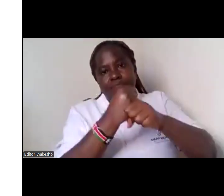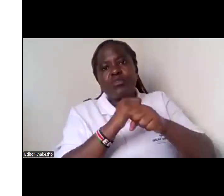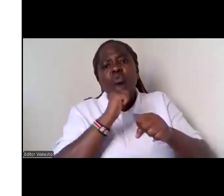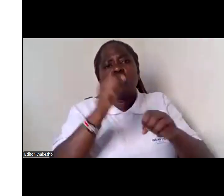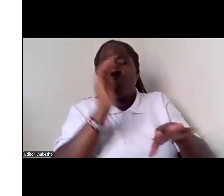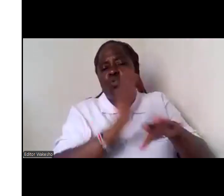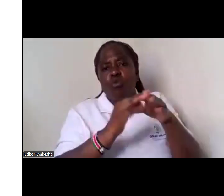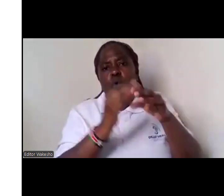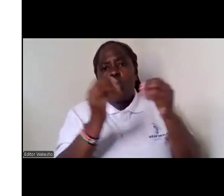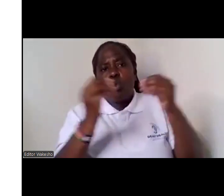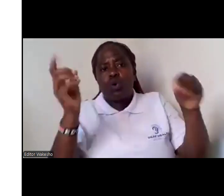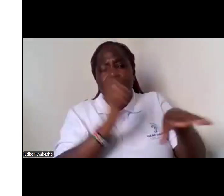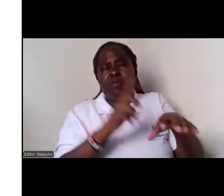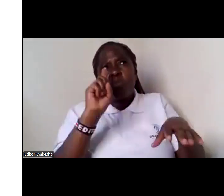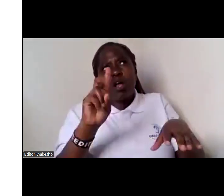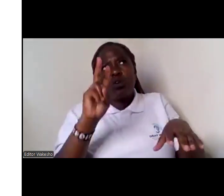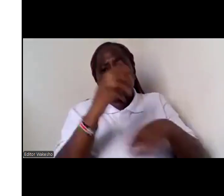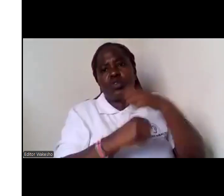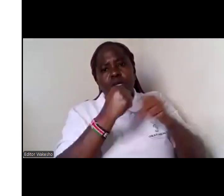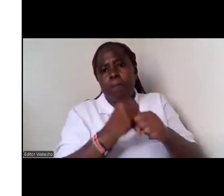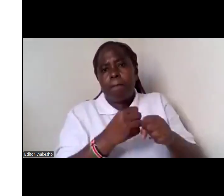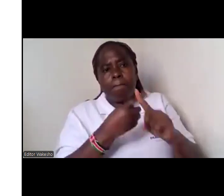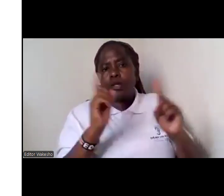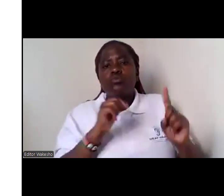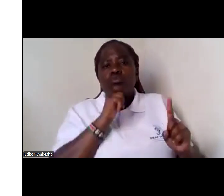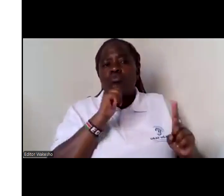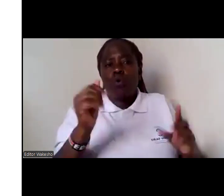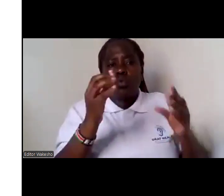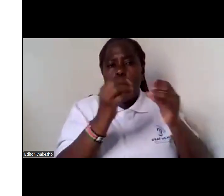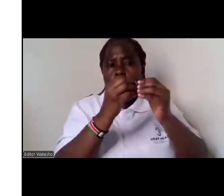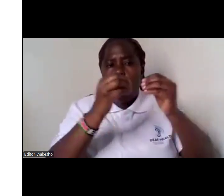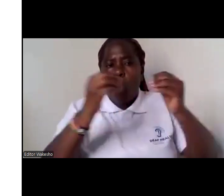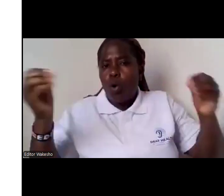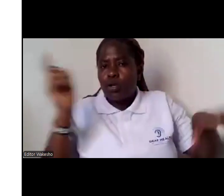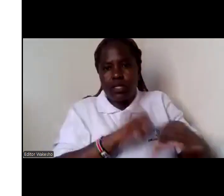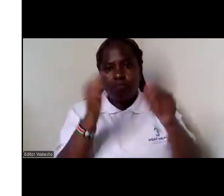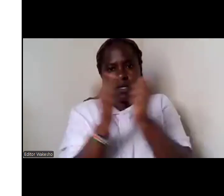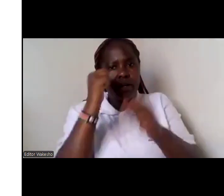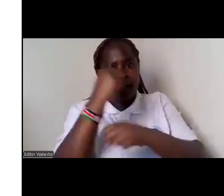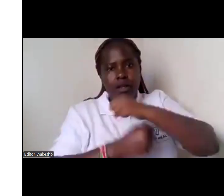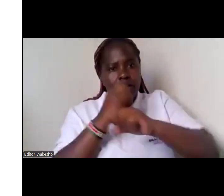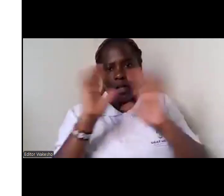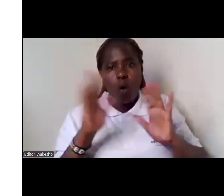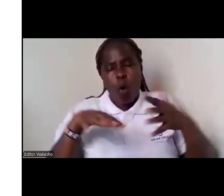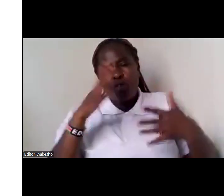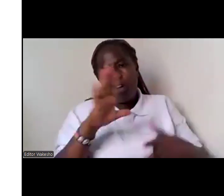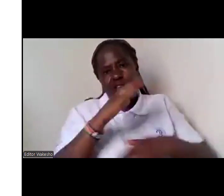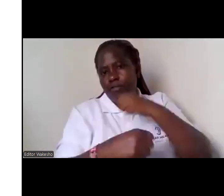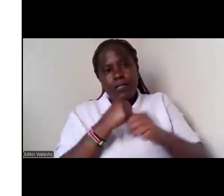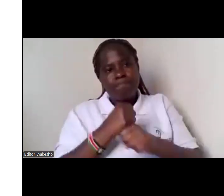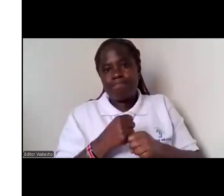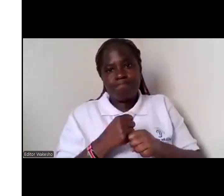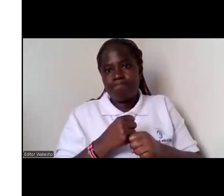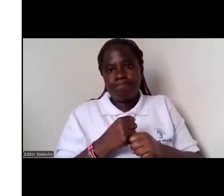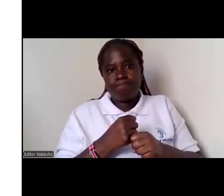maybe 1 year, 2 years, but maybe not something that you'd use for maybe 10 years or 5 years. That's why sometimes when you